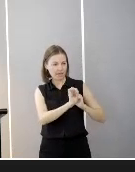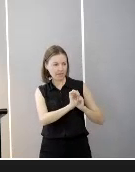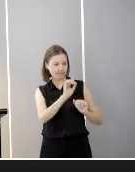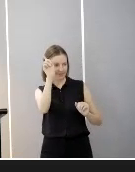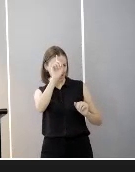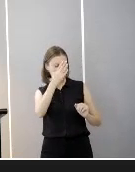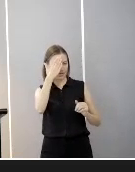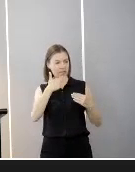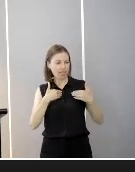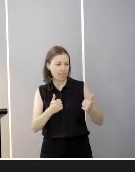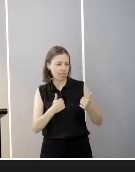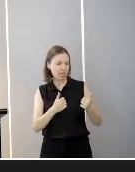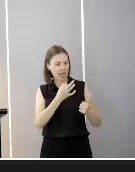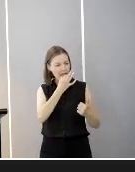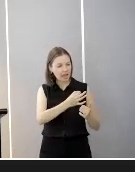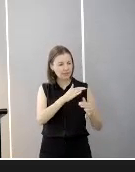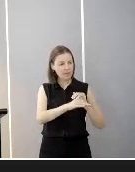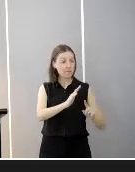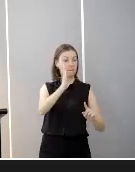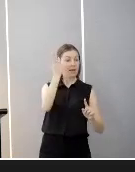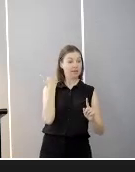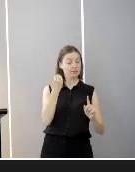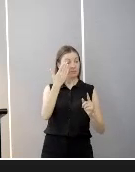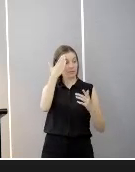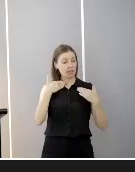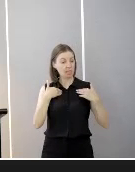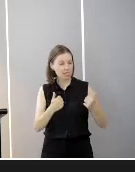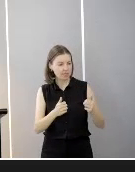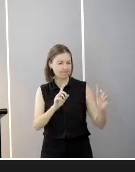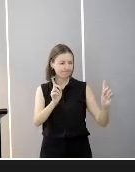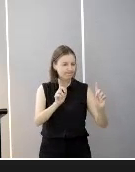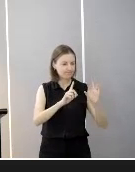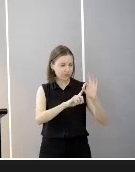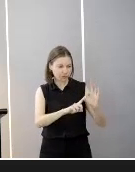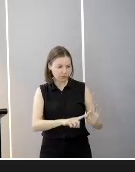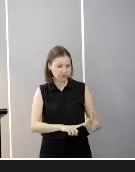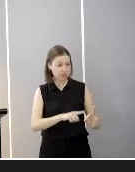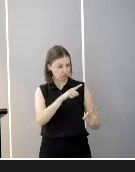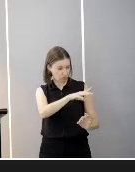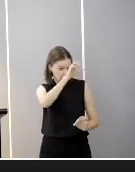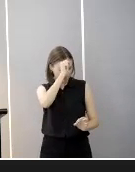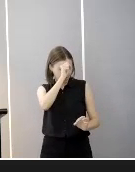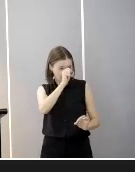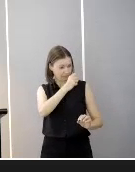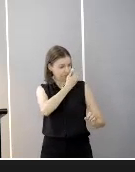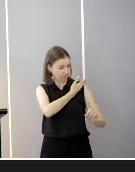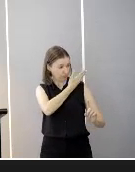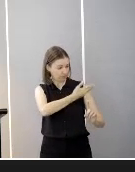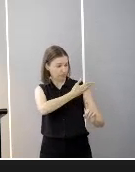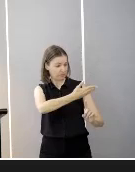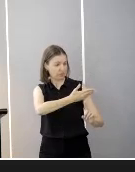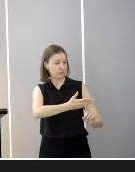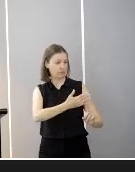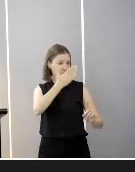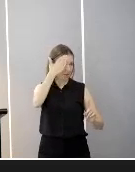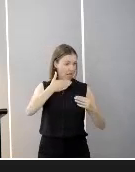people to think about their mental health in the past. So kind of asking people to remember how they felt at different times in life.